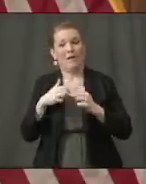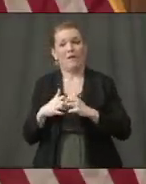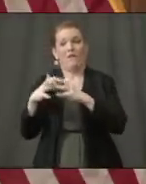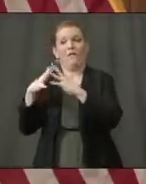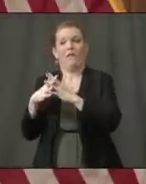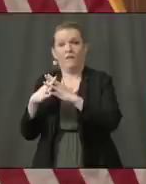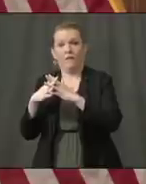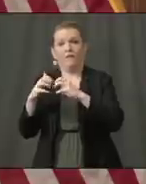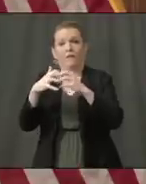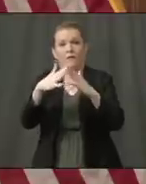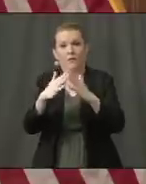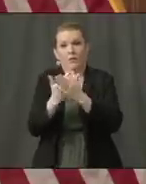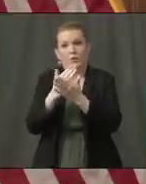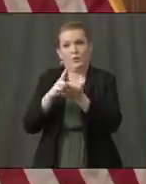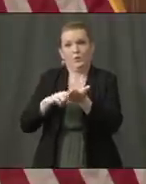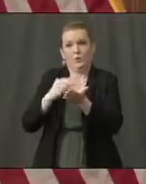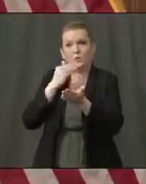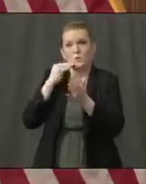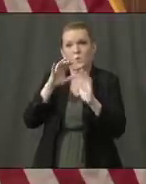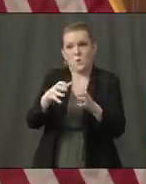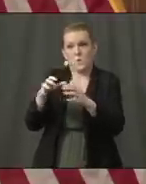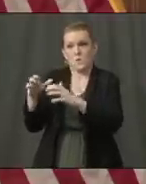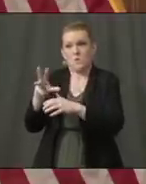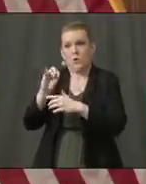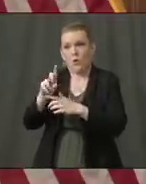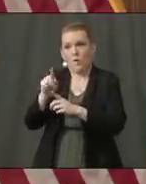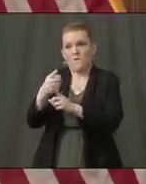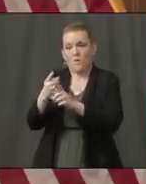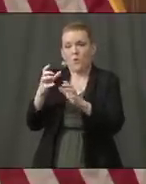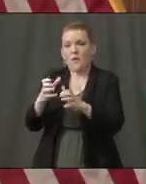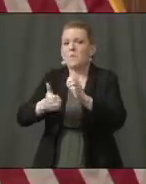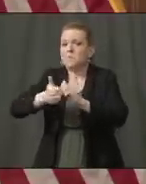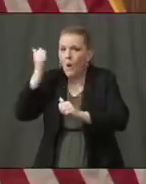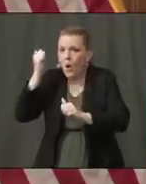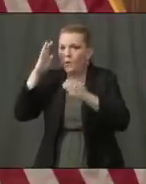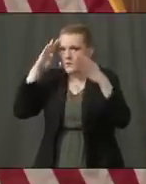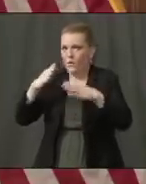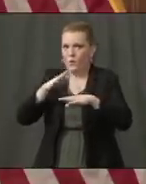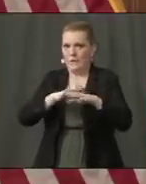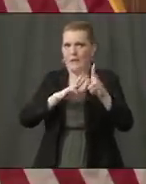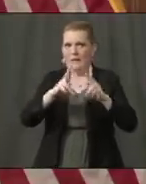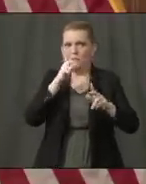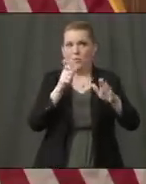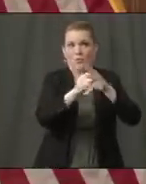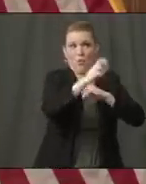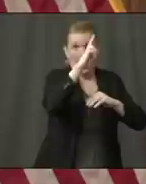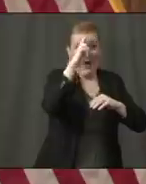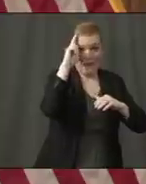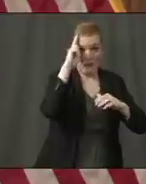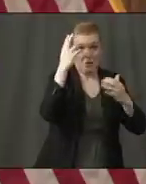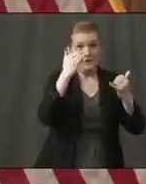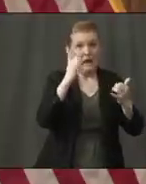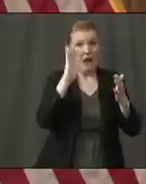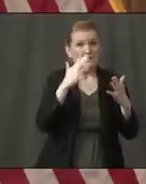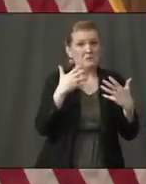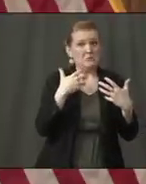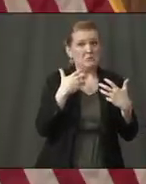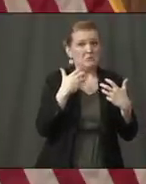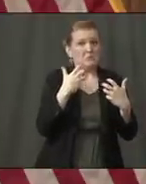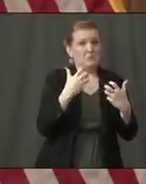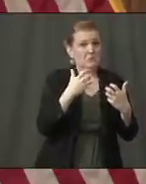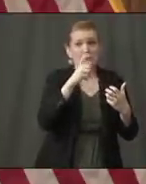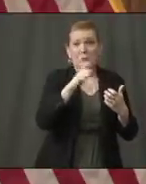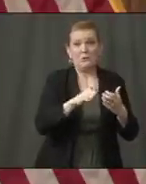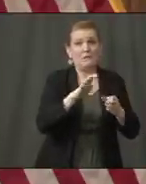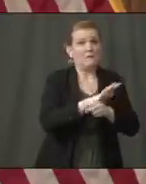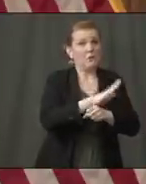hospitals who are don't need that level of care any longer, but are not yet either completely recovered or ready to go back to where they had